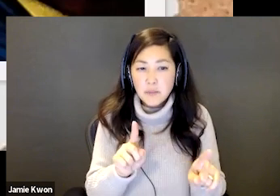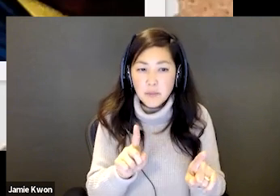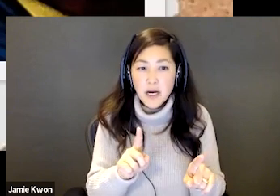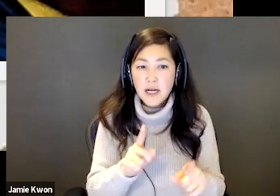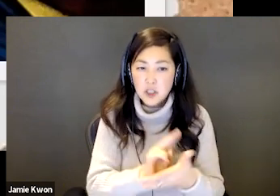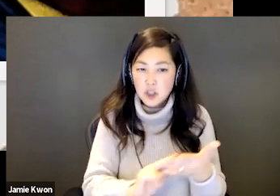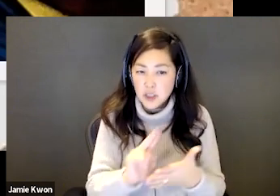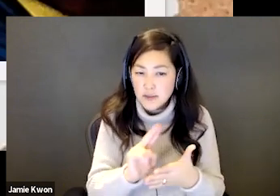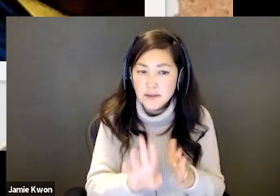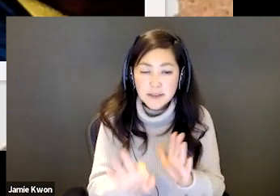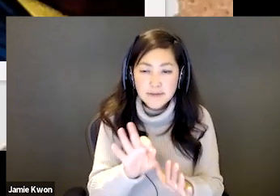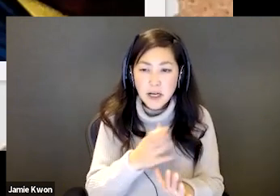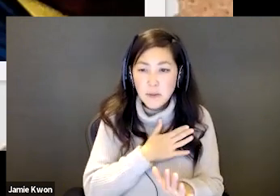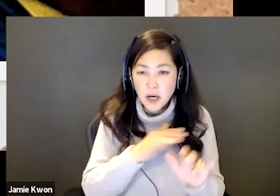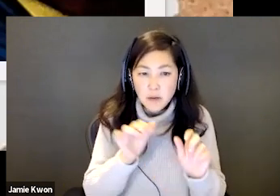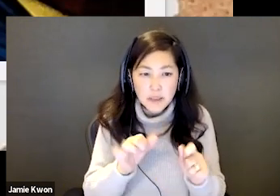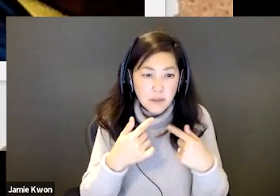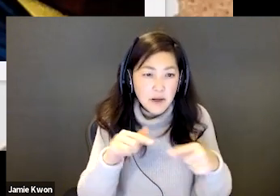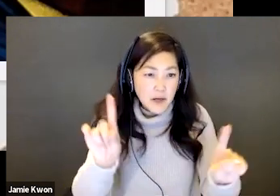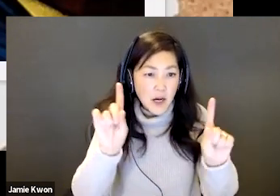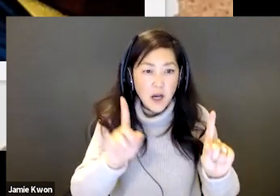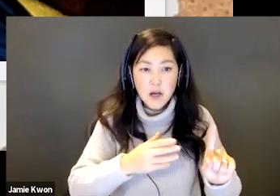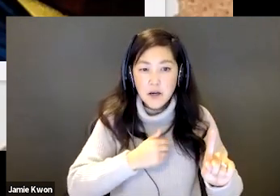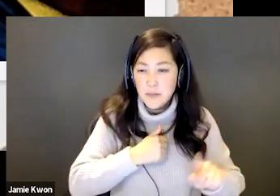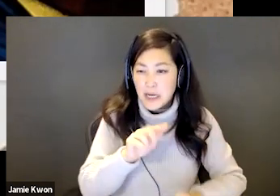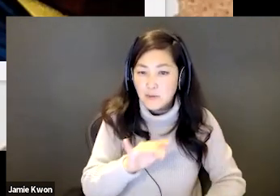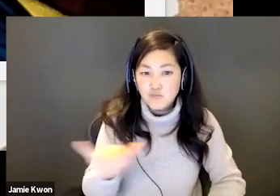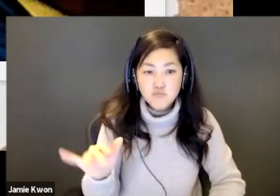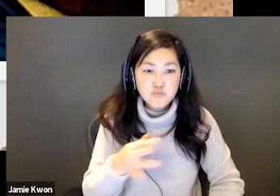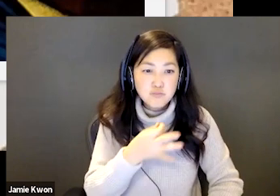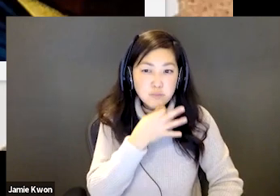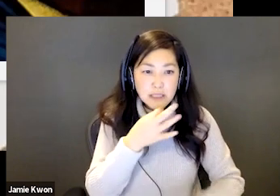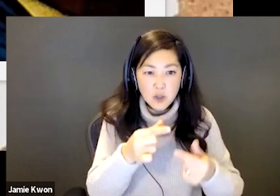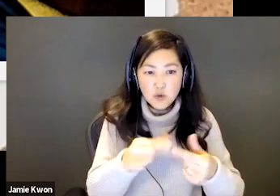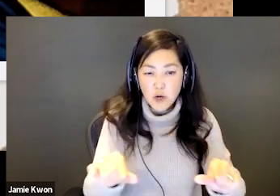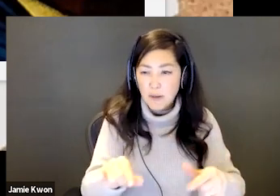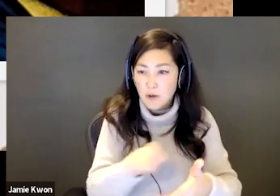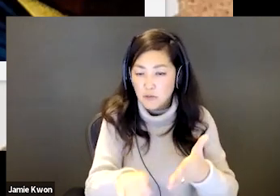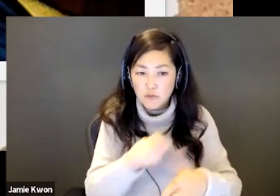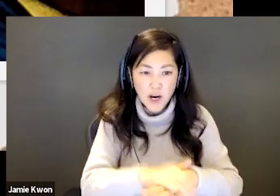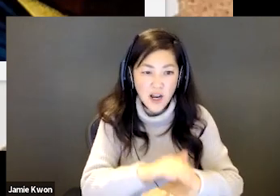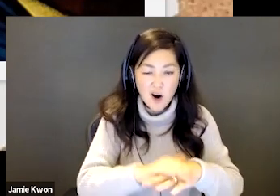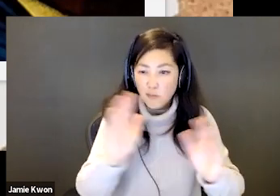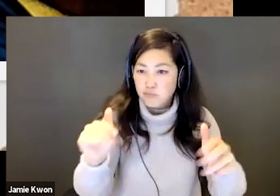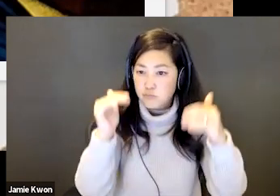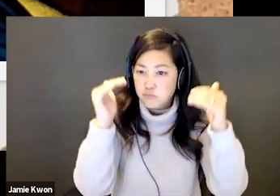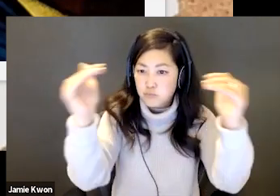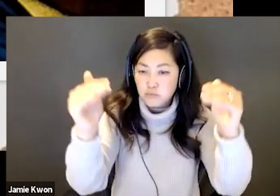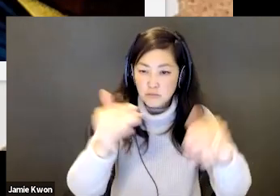success. My grasp of spelling, grammar, and written English were in the superior range.